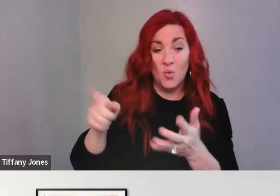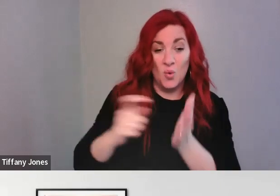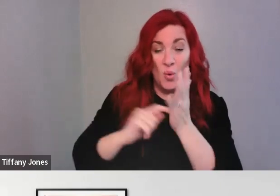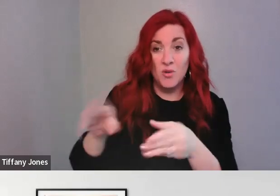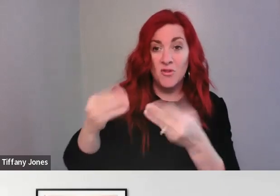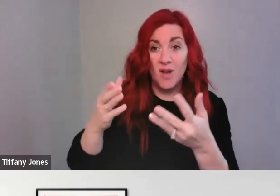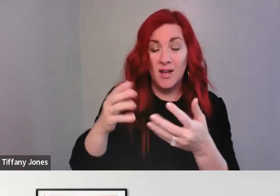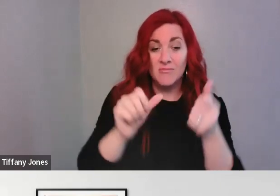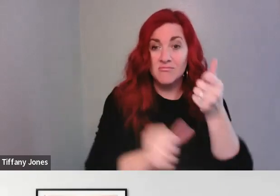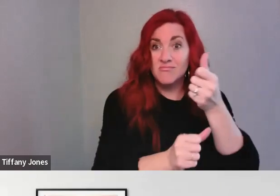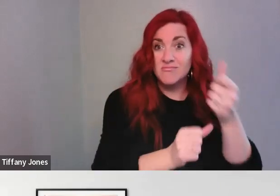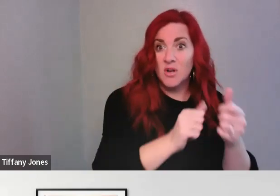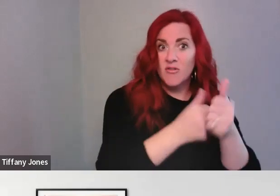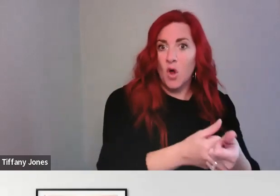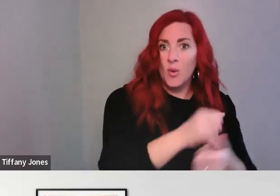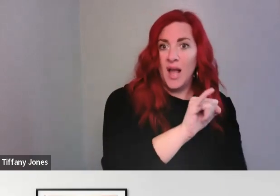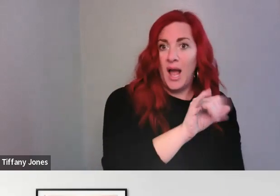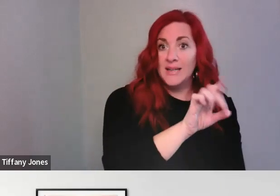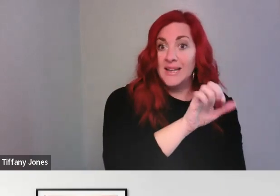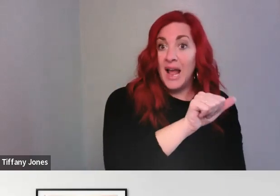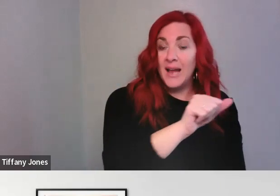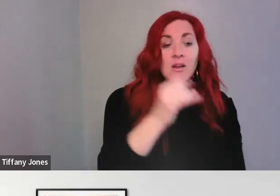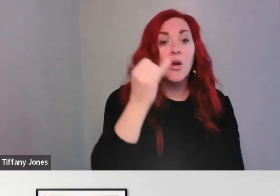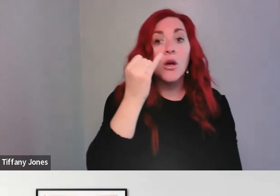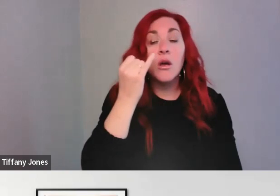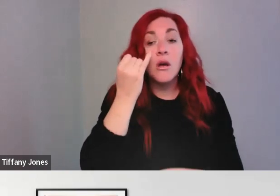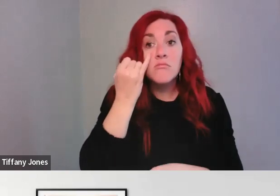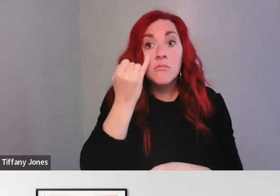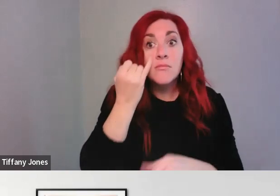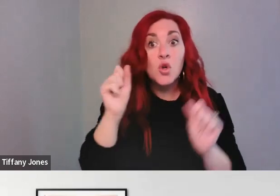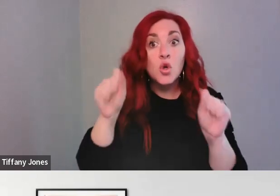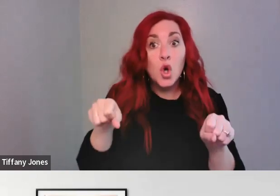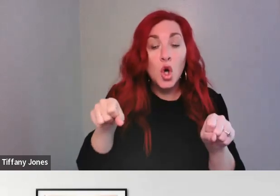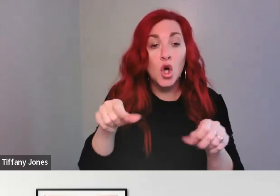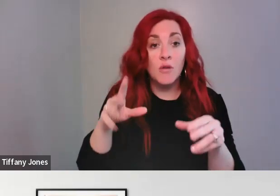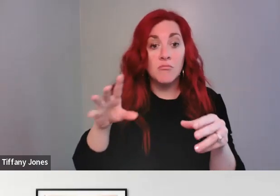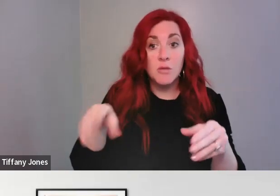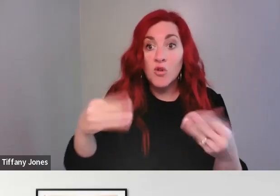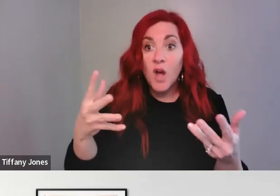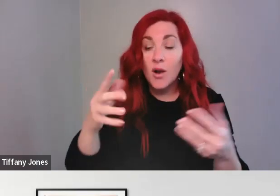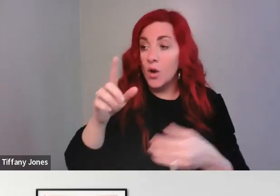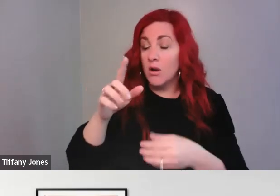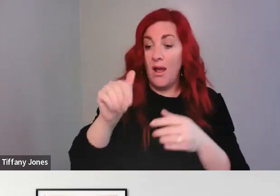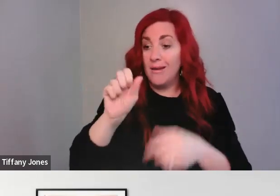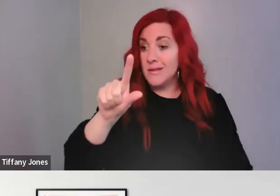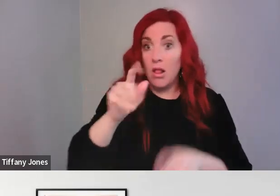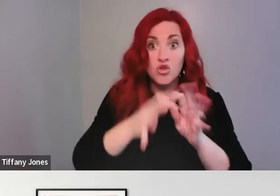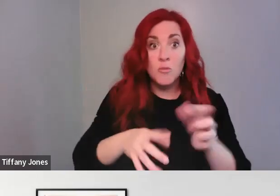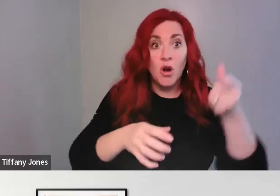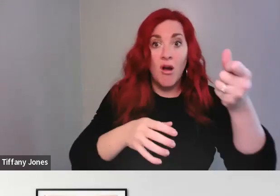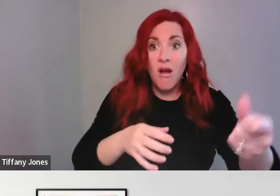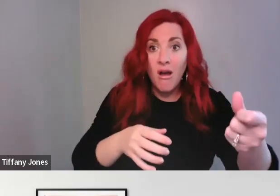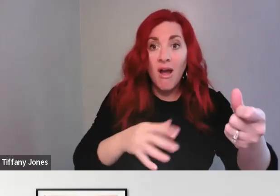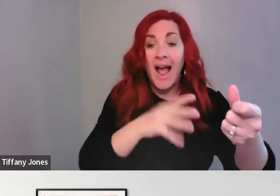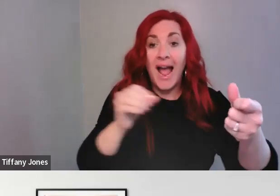IDEA. But if you could be getting 100% of what's going on, if we provided you with ASL interpretation in addition to an